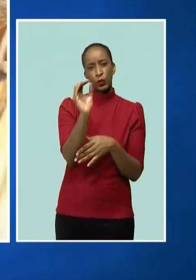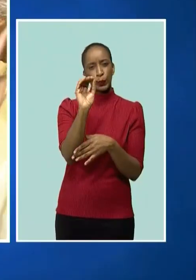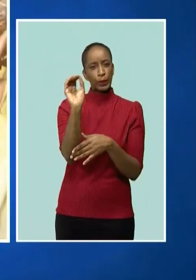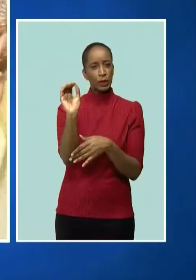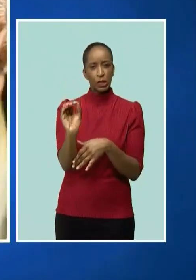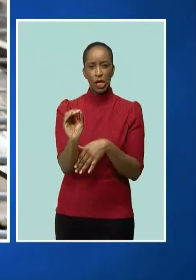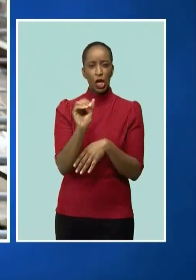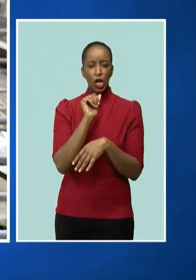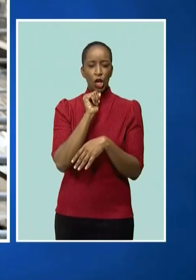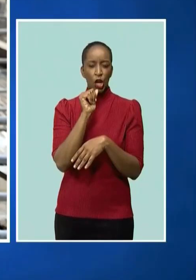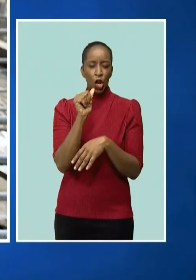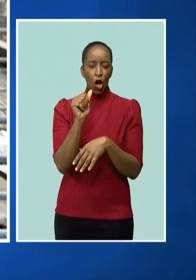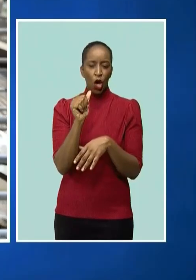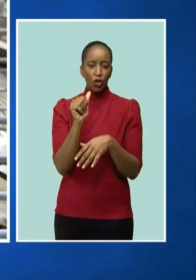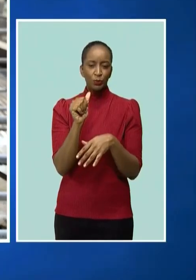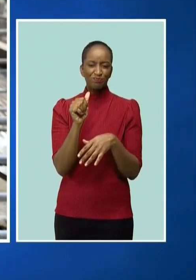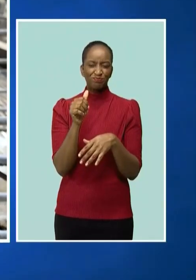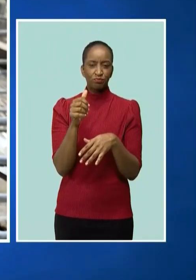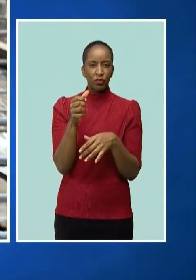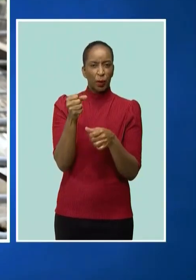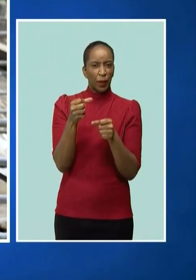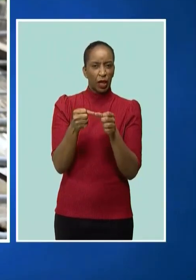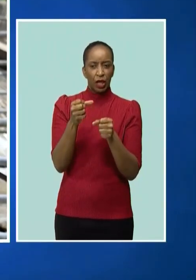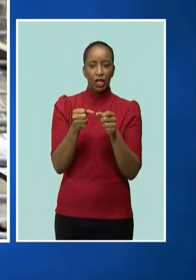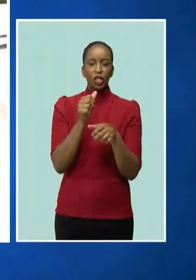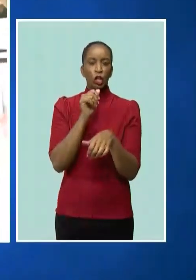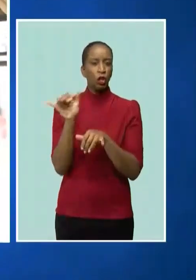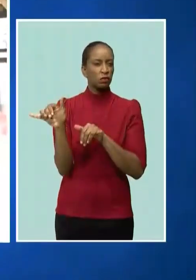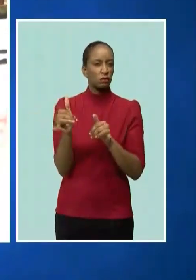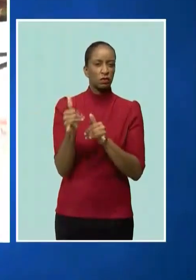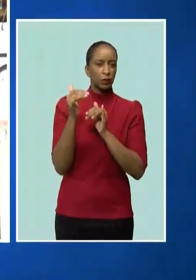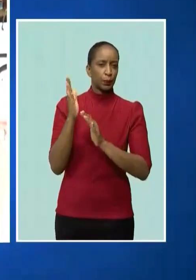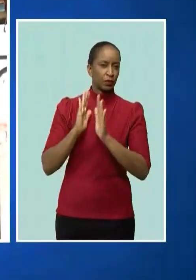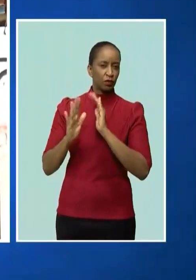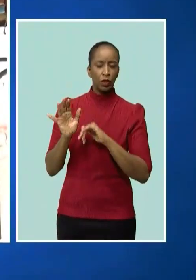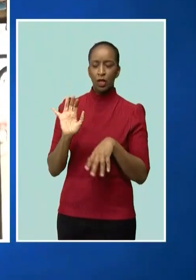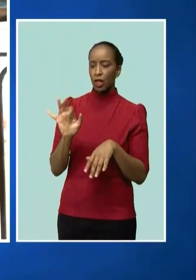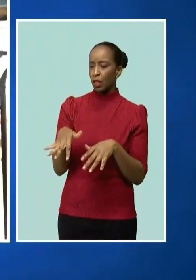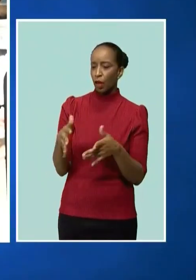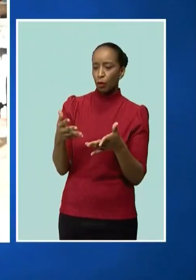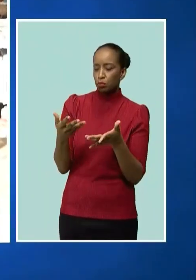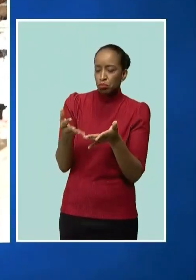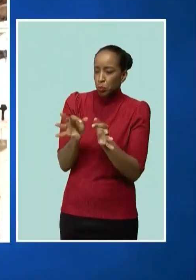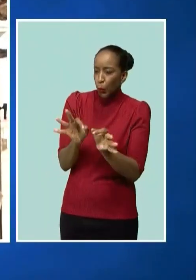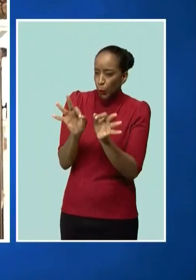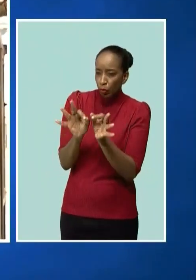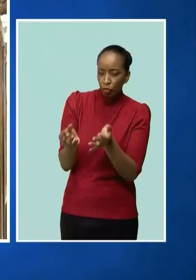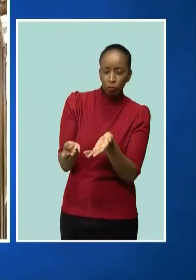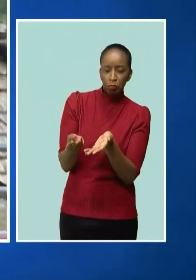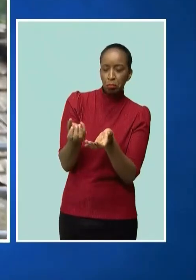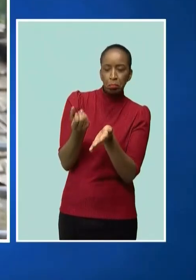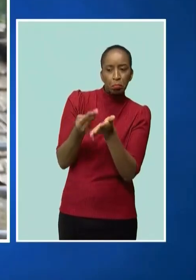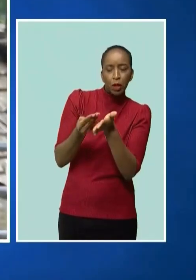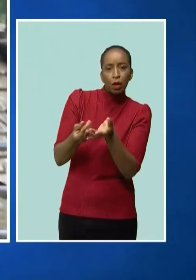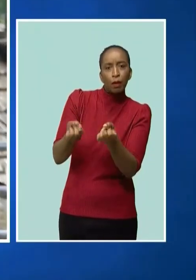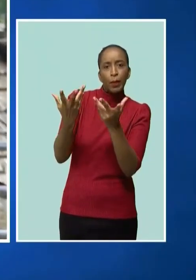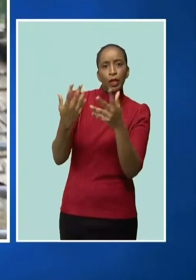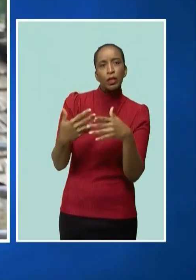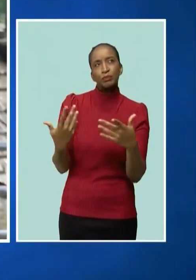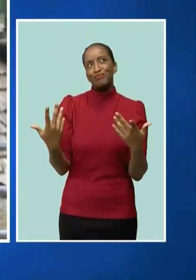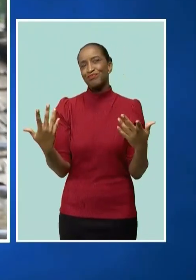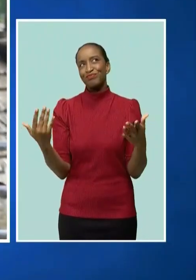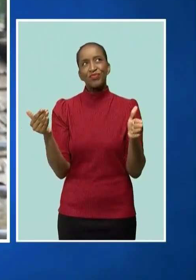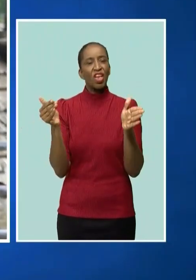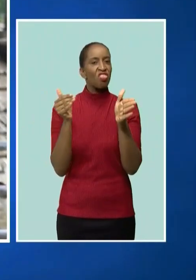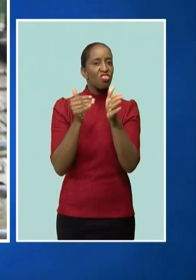levels of production. How does that translate in terms of dollars and cents? It goes into the thousands of dollars. It is a significant drop, so it's a